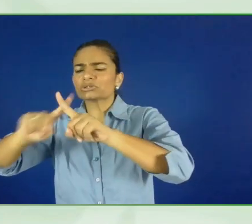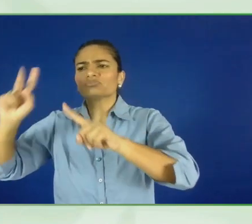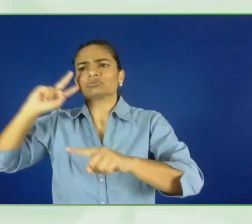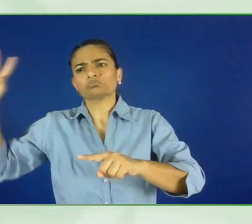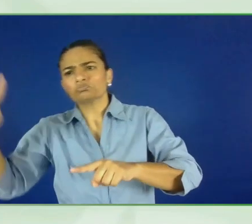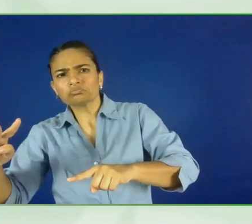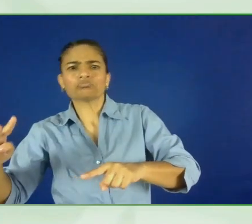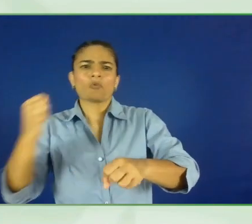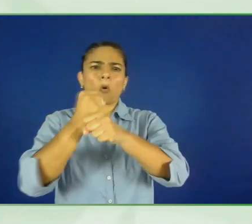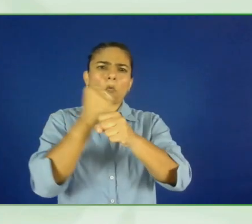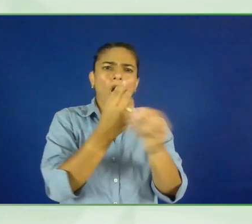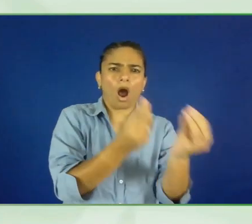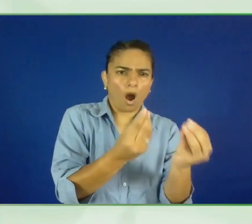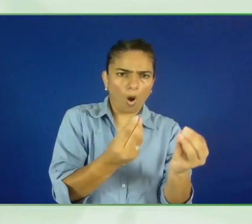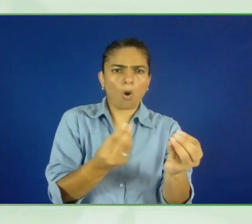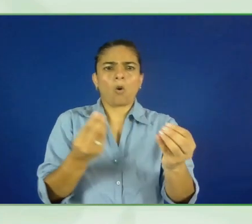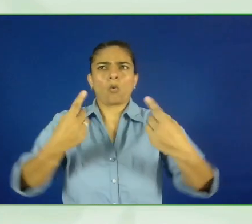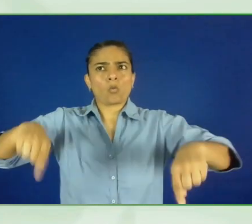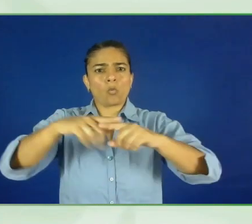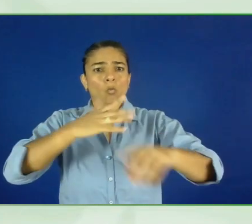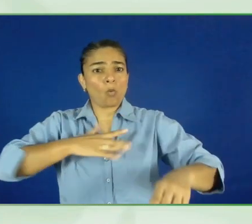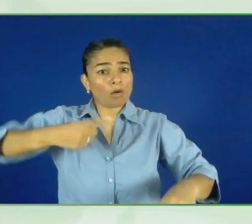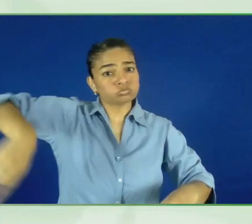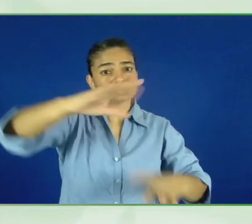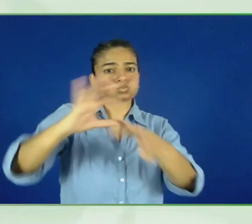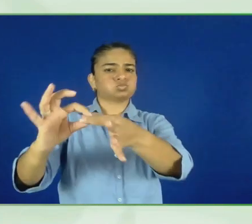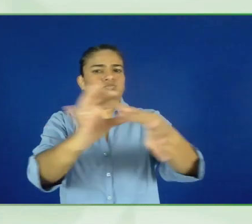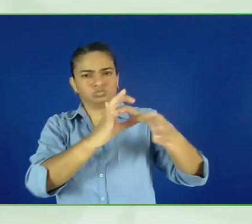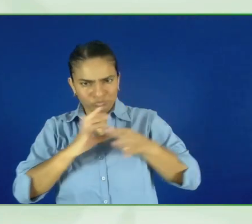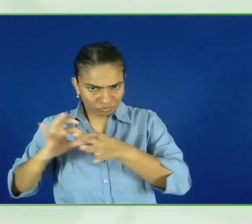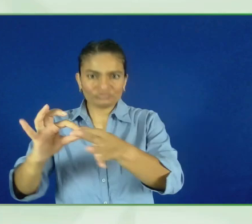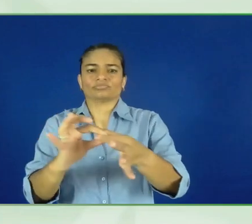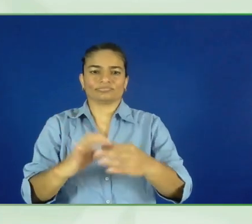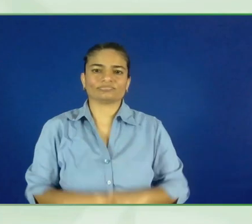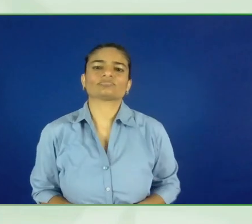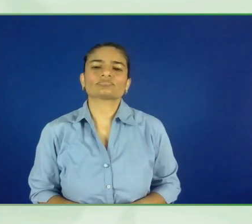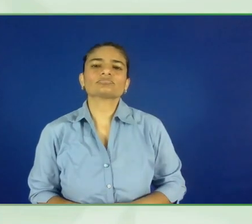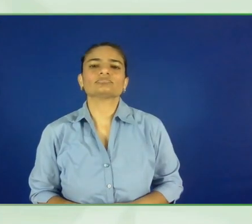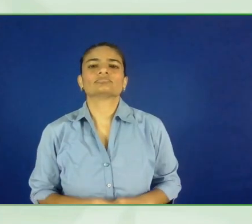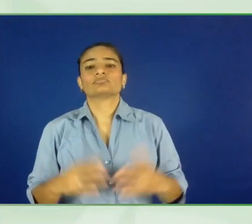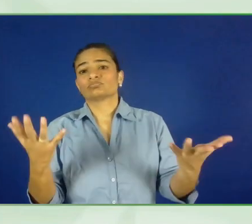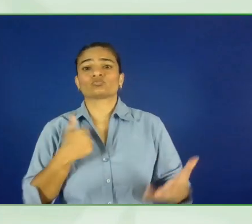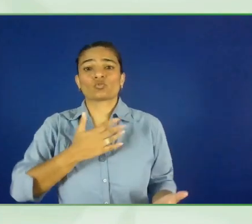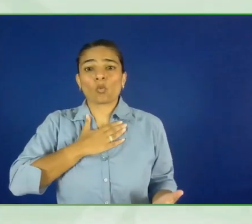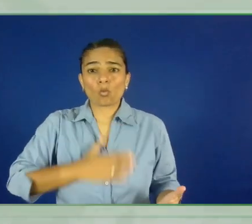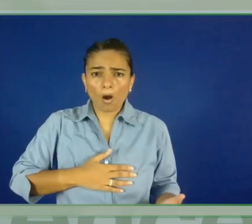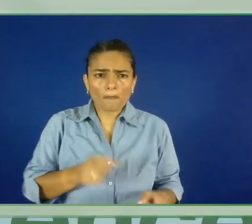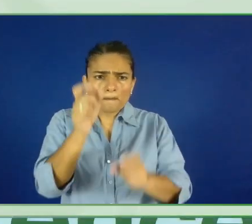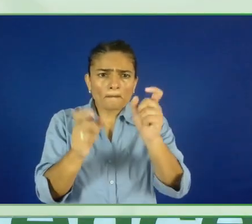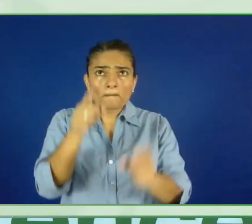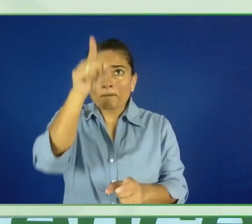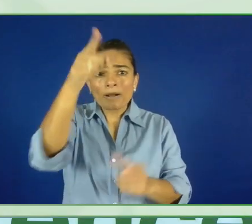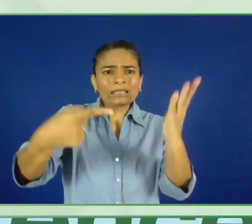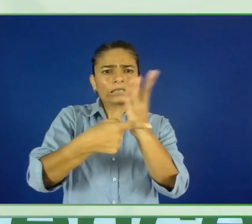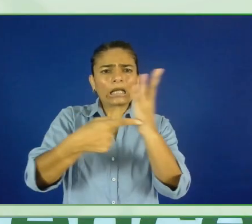you and with you. And with this, I would like the technicians to start my